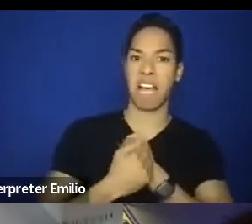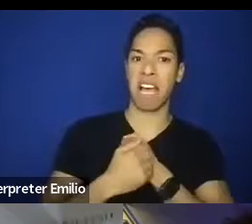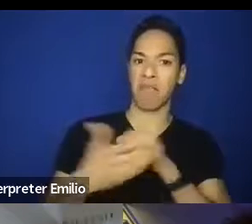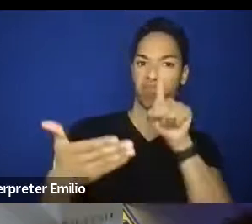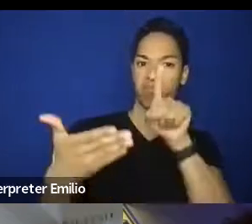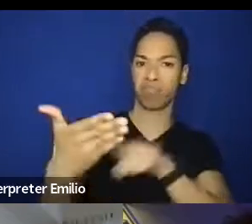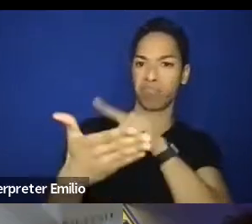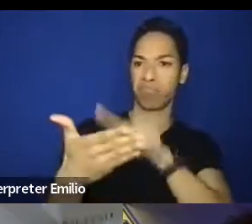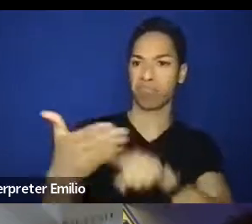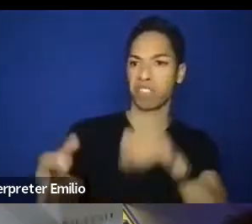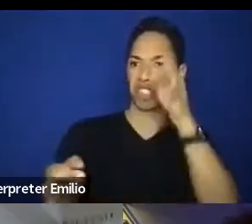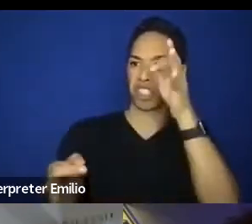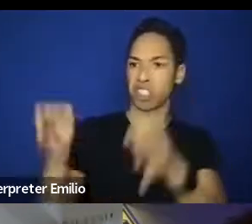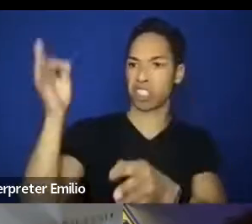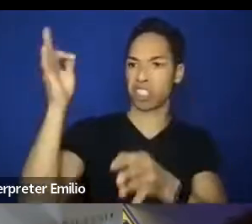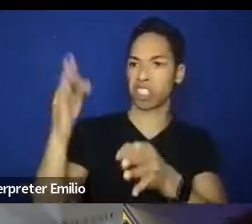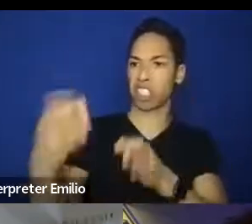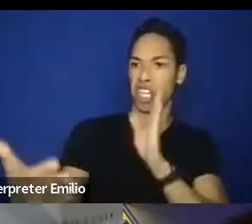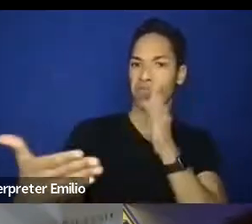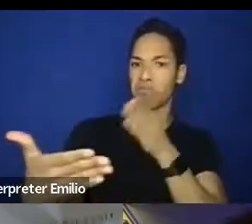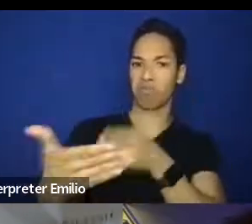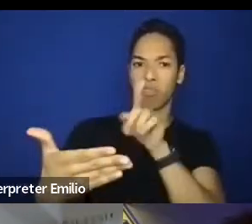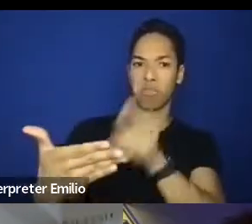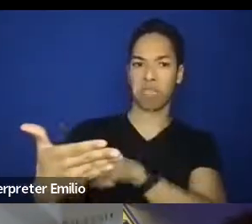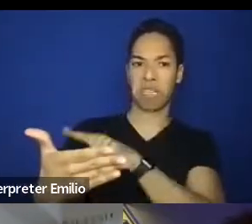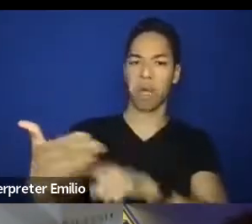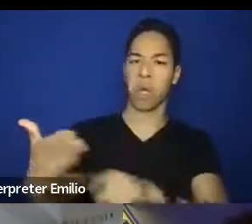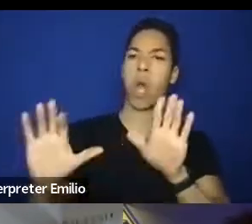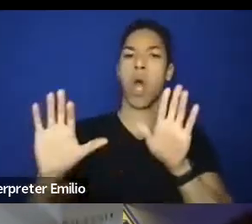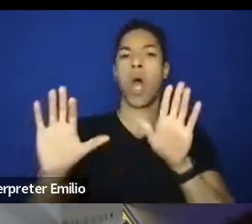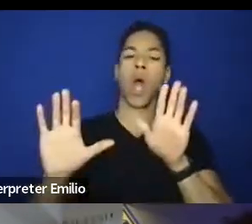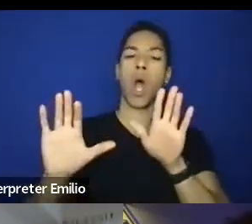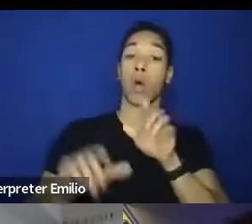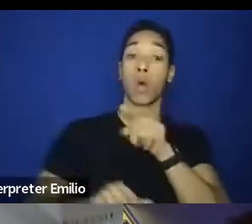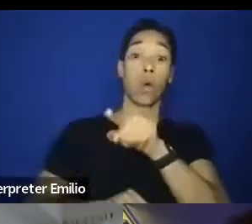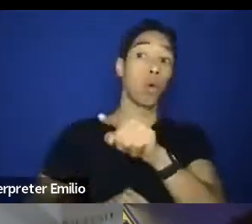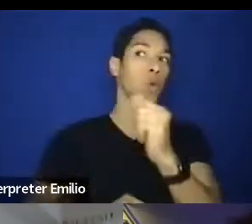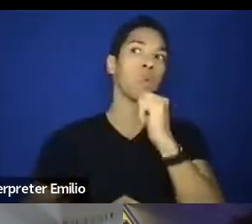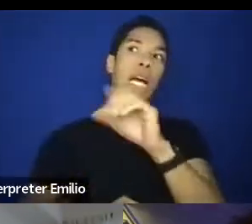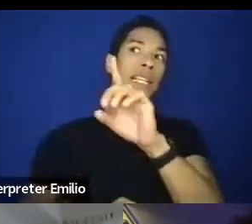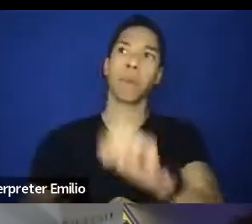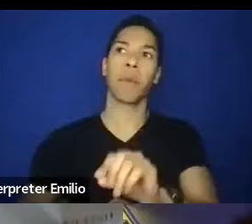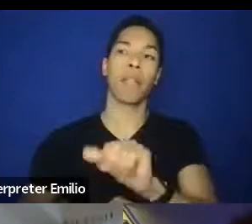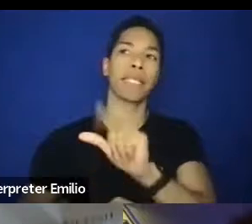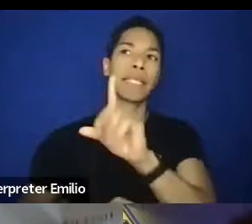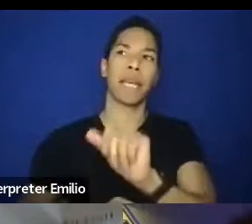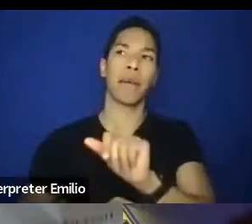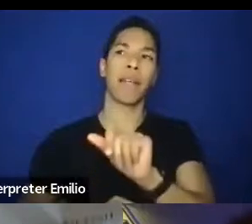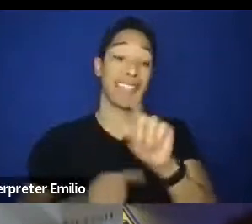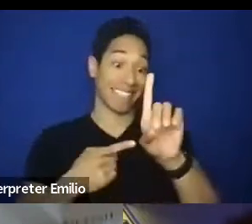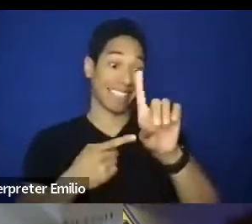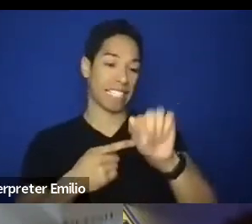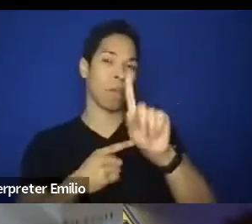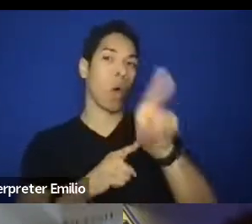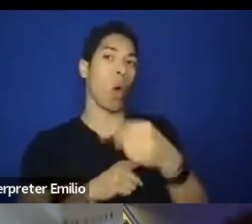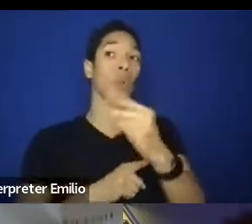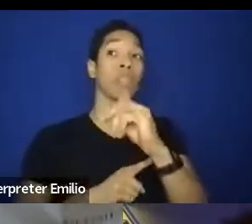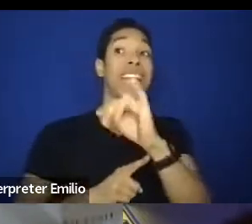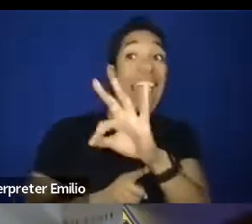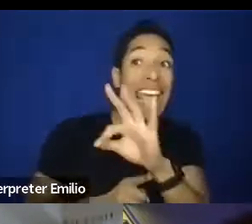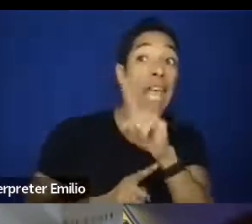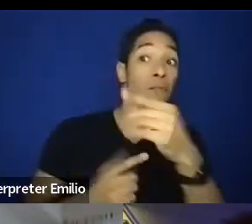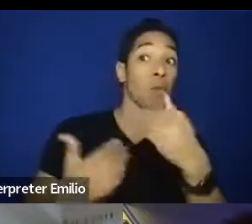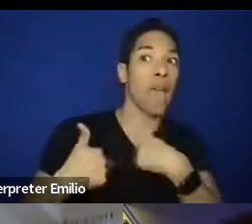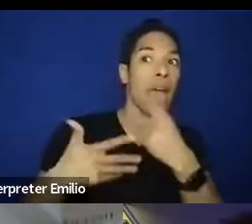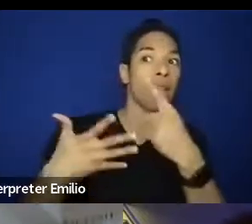people's issues of like, no, you're not disabled. You're only disabled if blank. And I'm trying to talk to her and tell